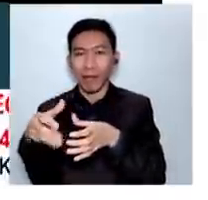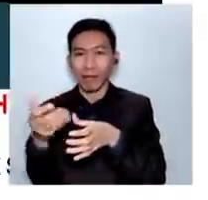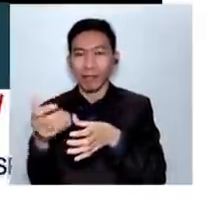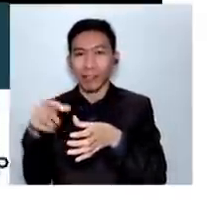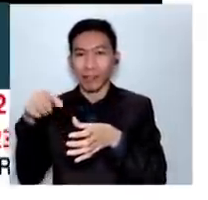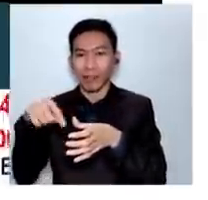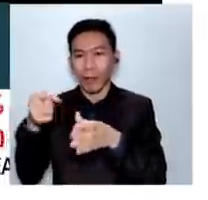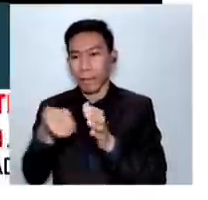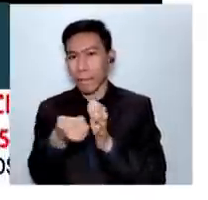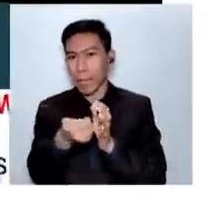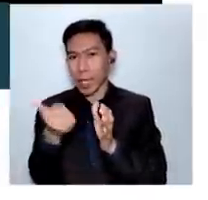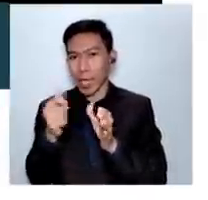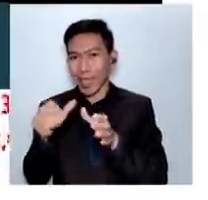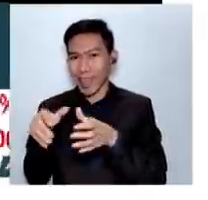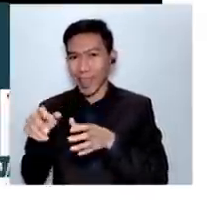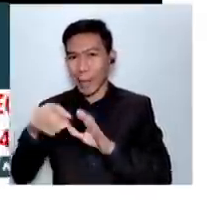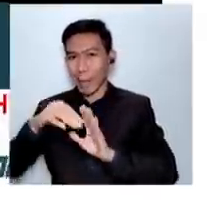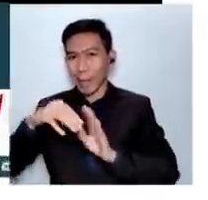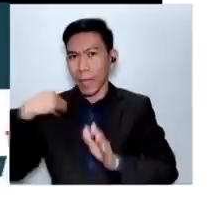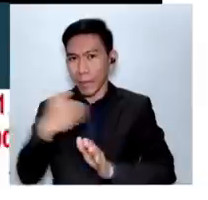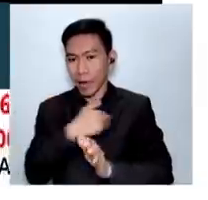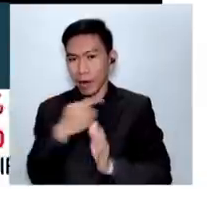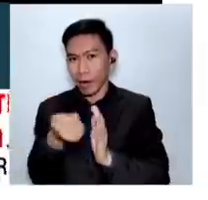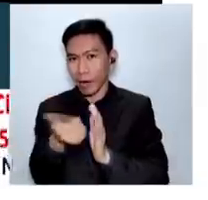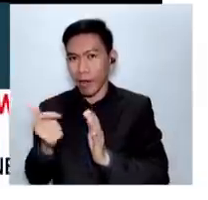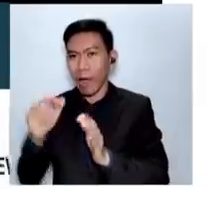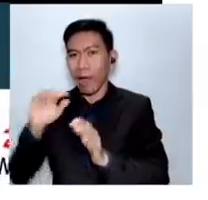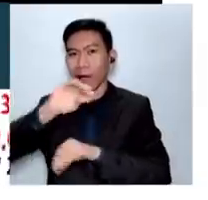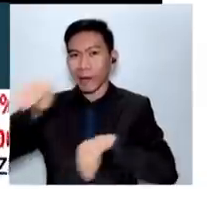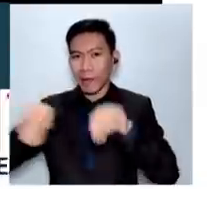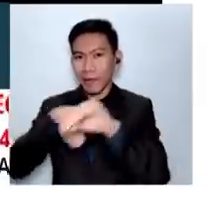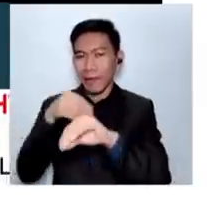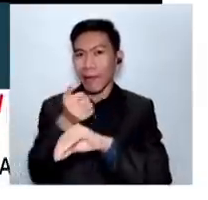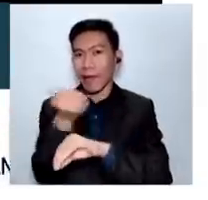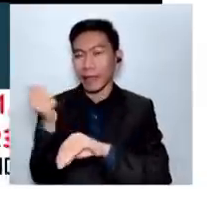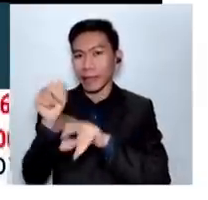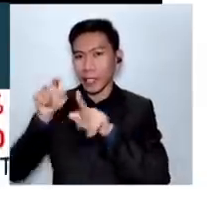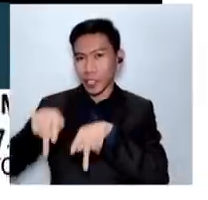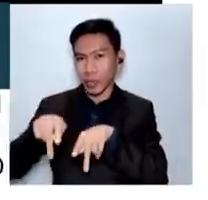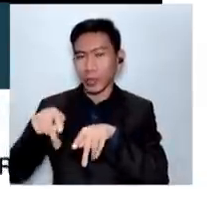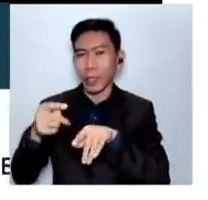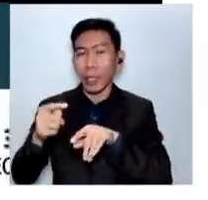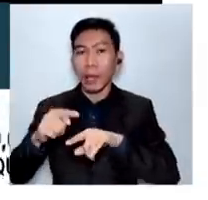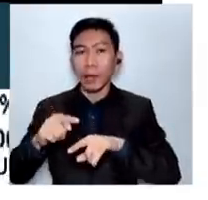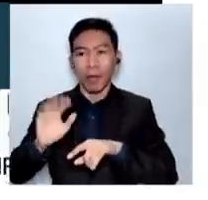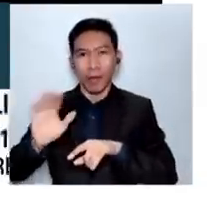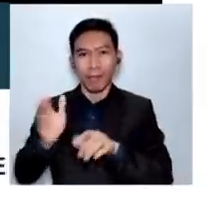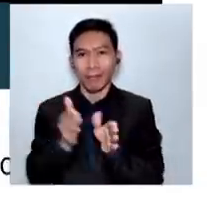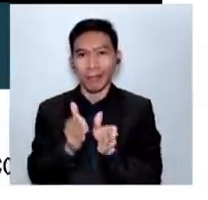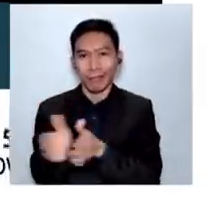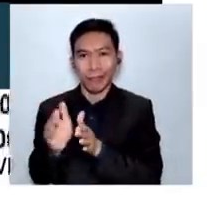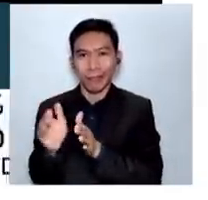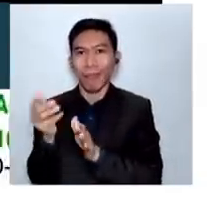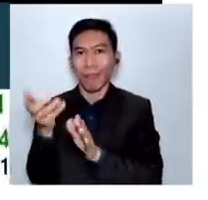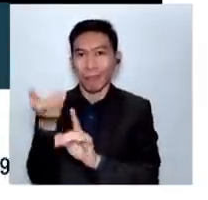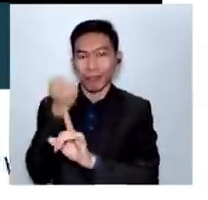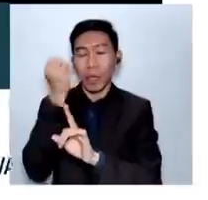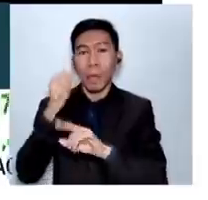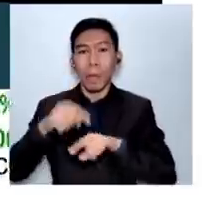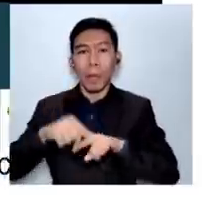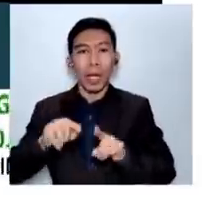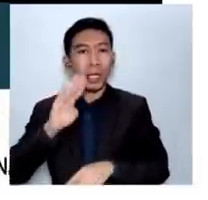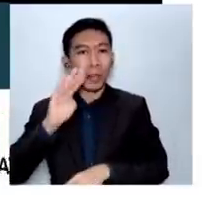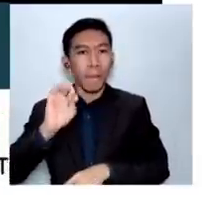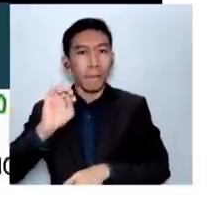party so that they can pursue their secret agenda. Now, if it's Bongbong Marcos, then they really now betray